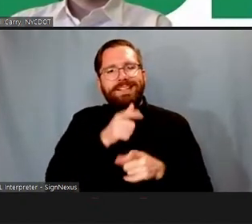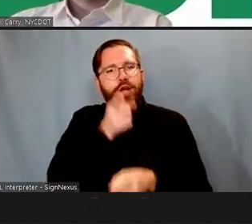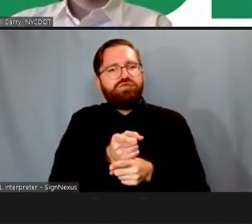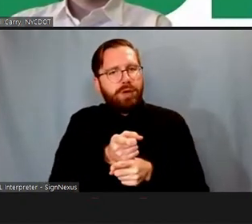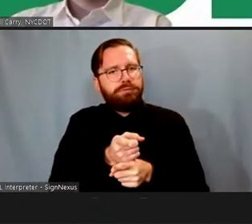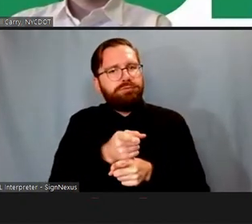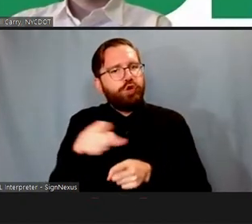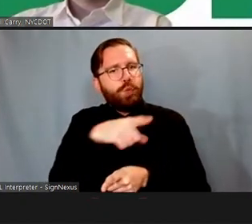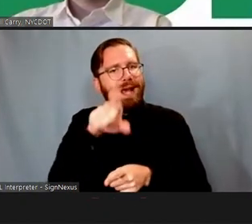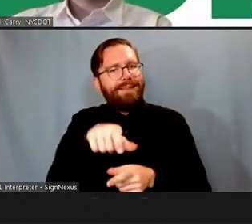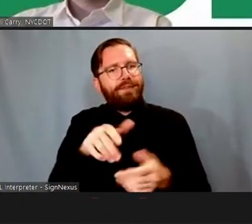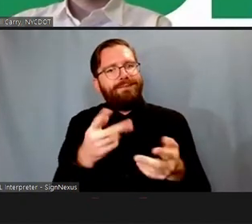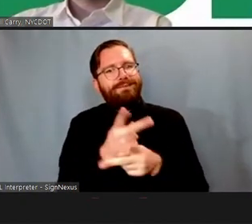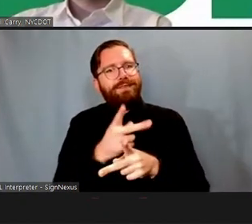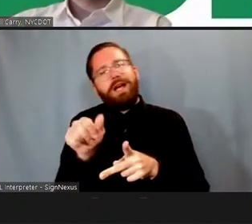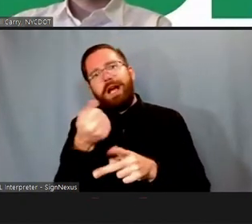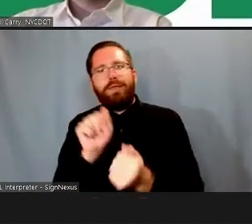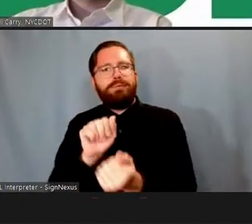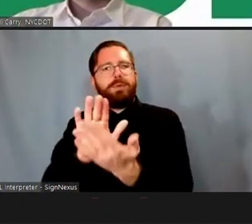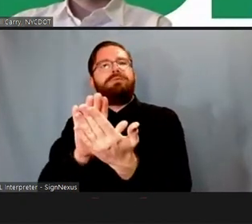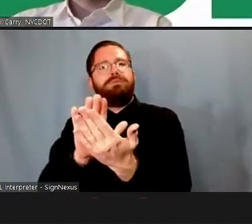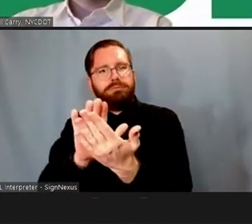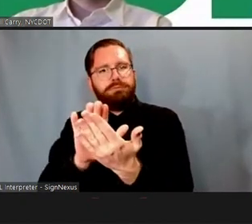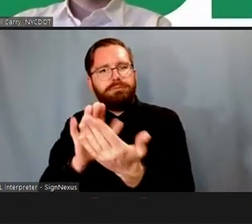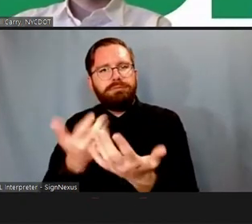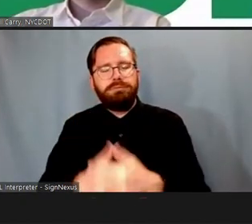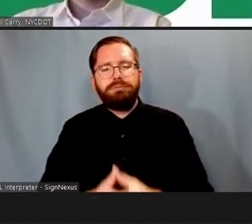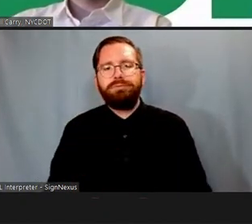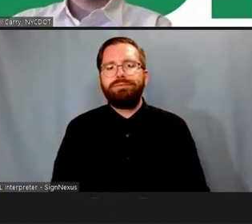way to exempt us whether you do